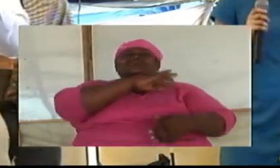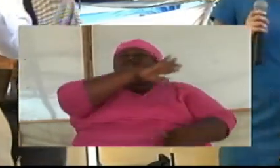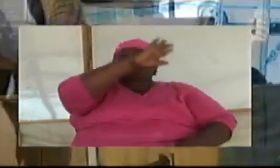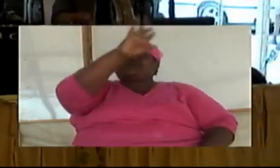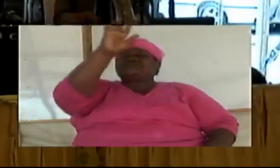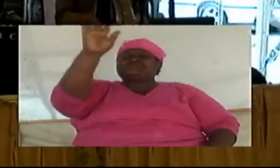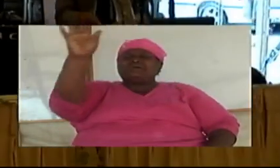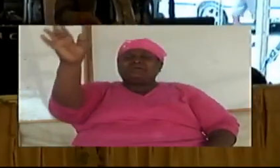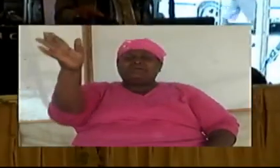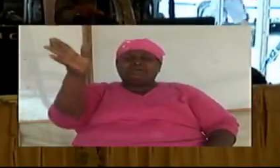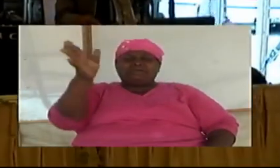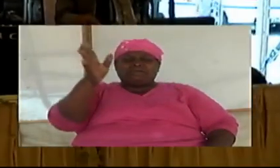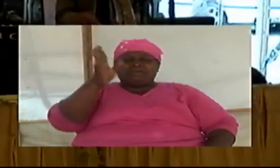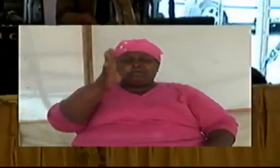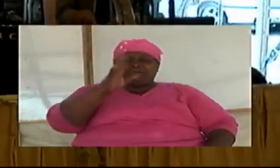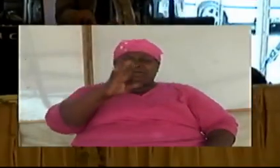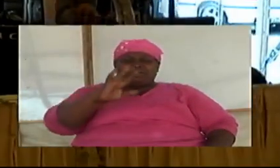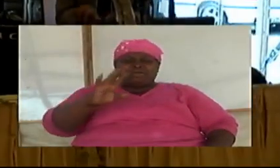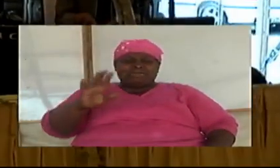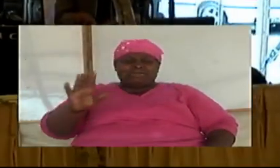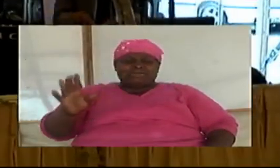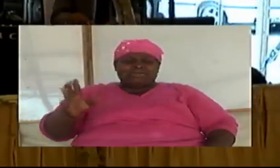day, it will